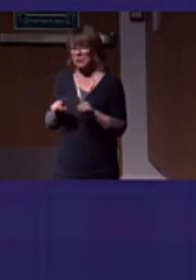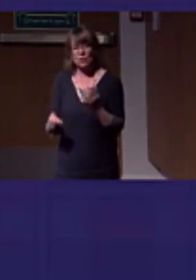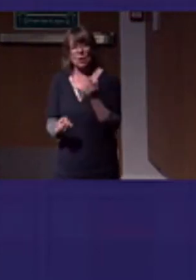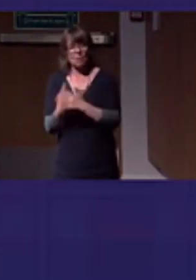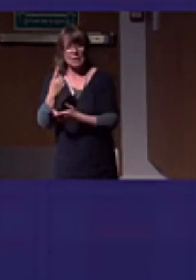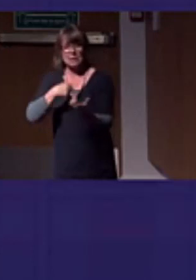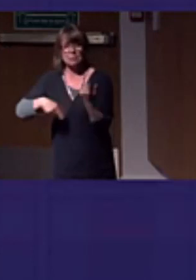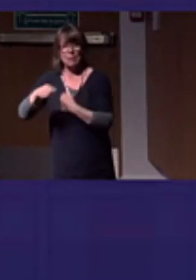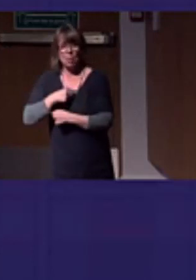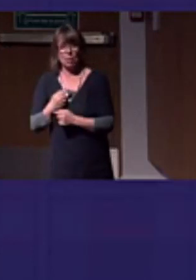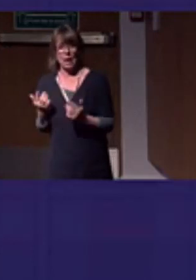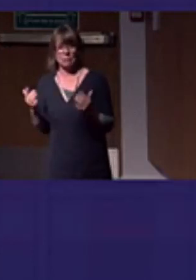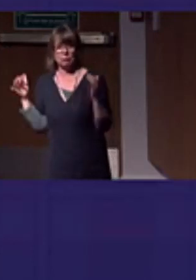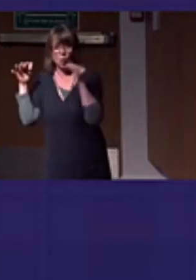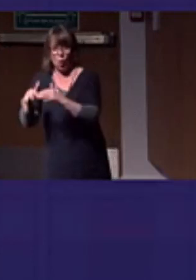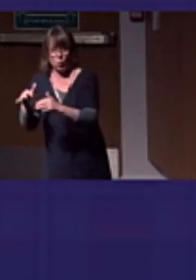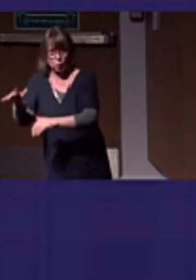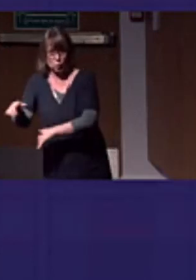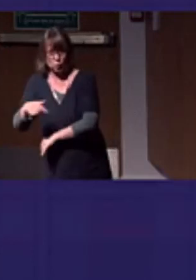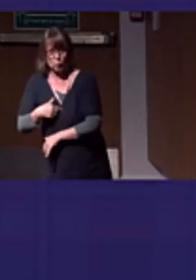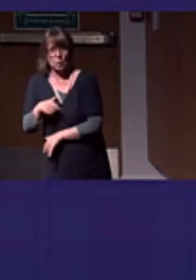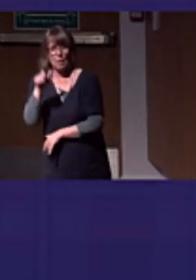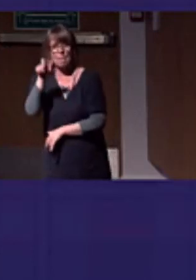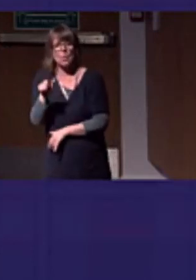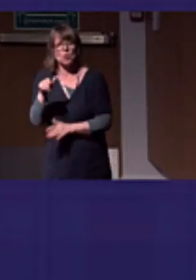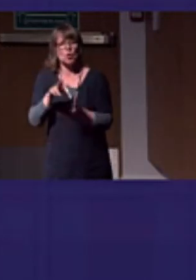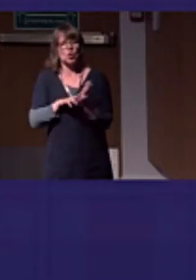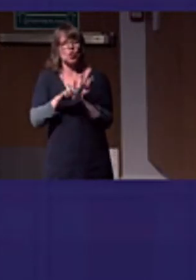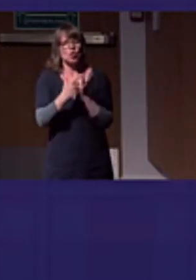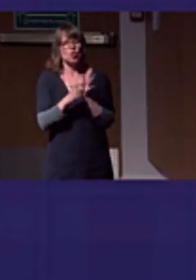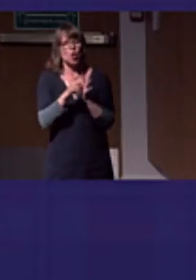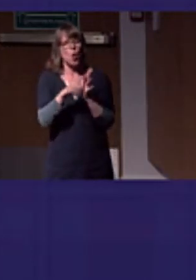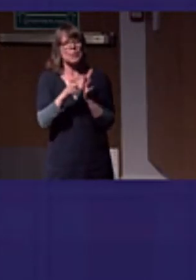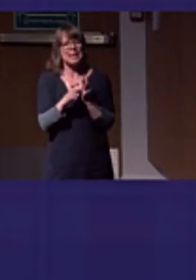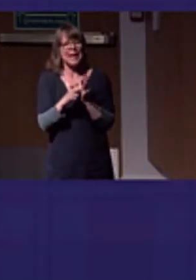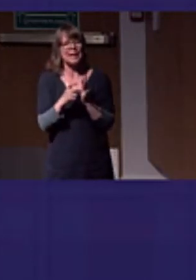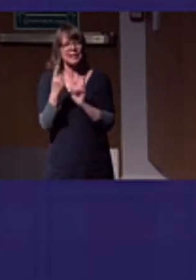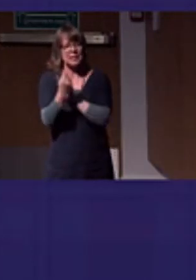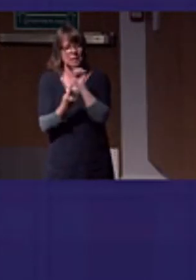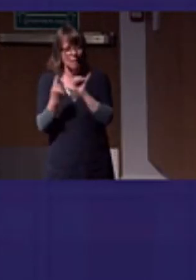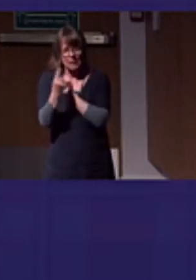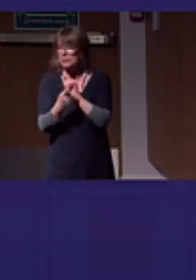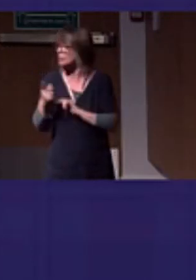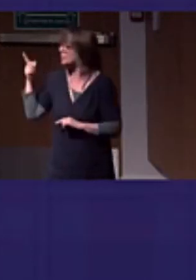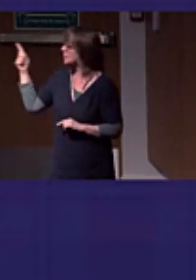go to, so we have Sarah to talk about Nordic Summit. Nordic Summit!